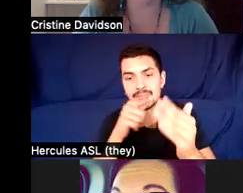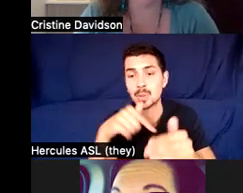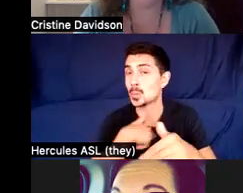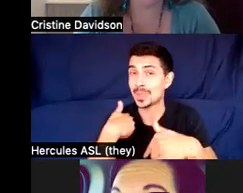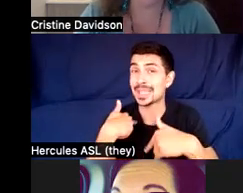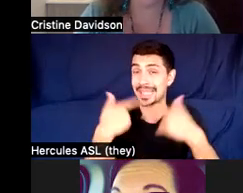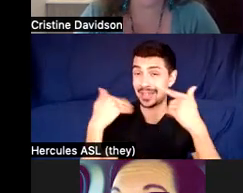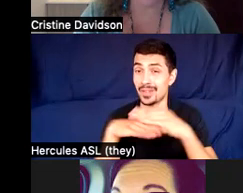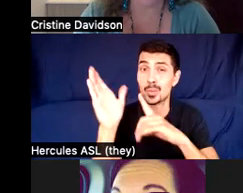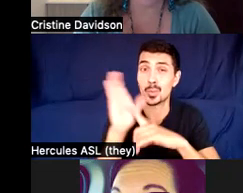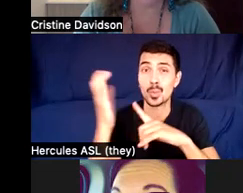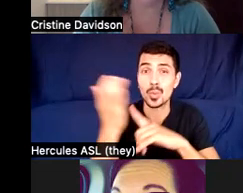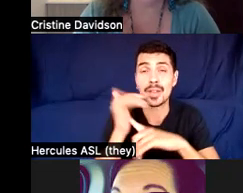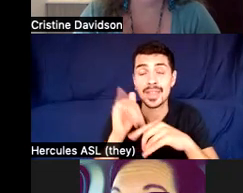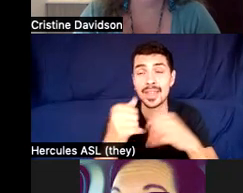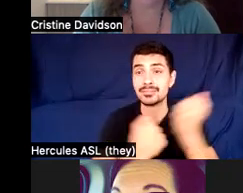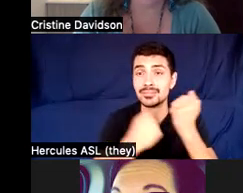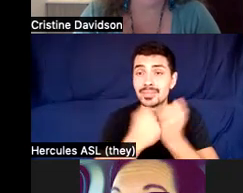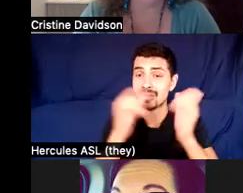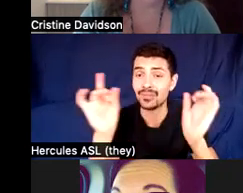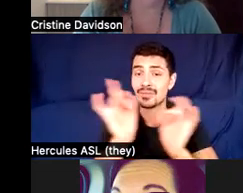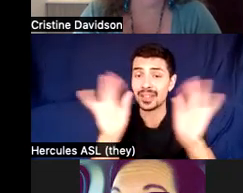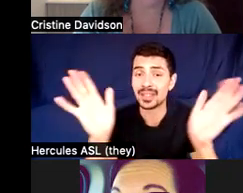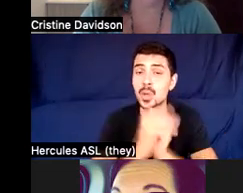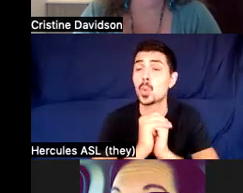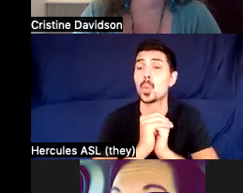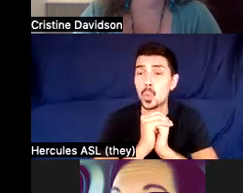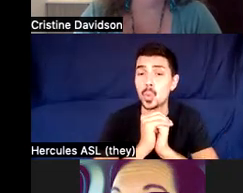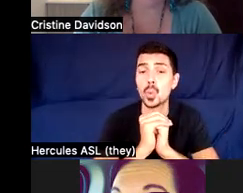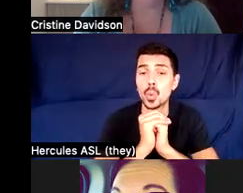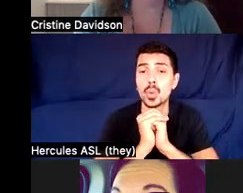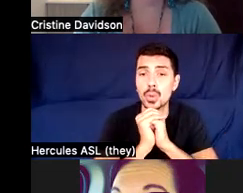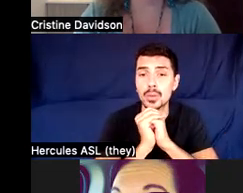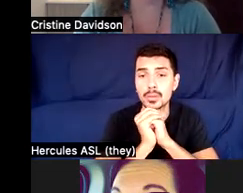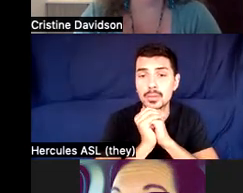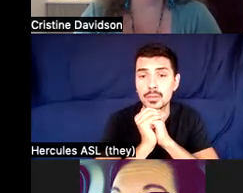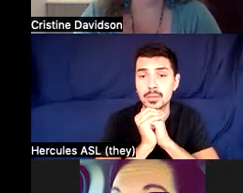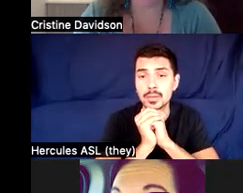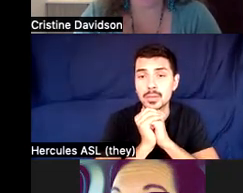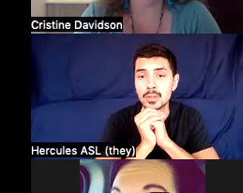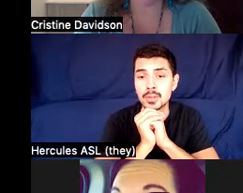were speaking to that too, that we're living in this culture of violence, and we have poor